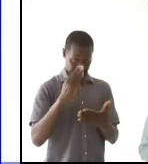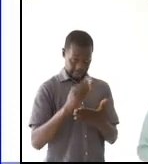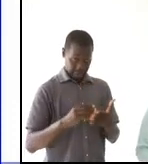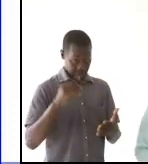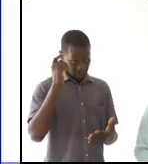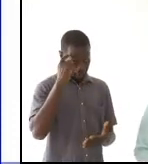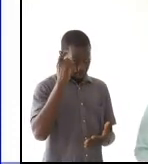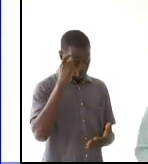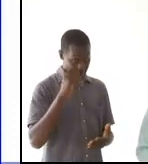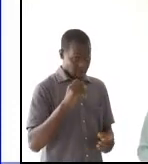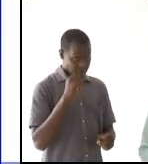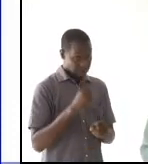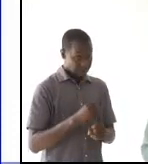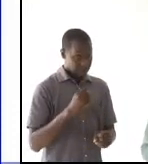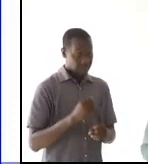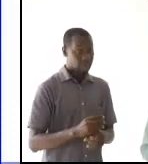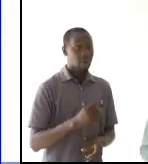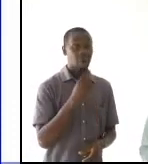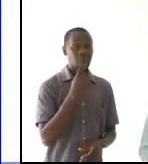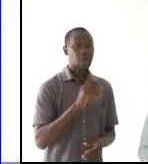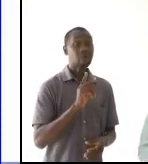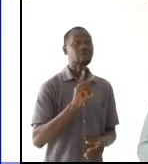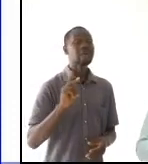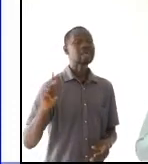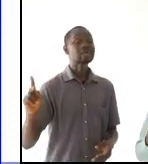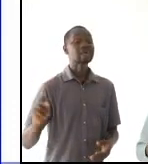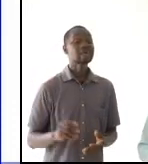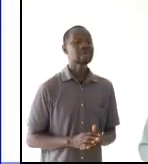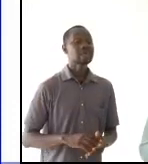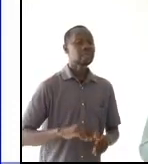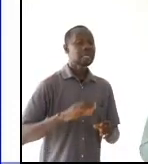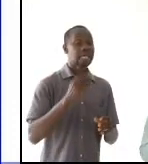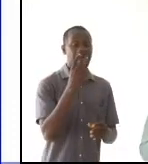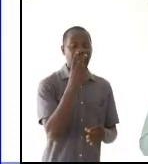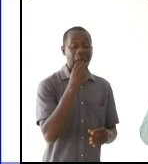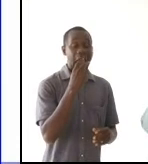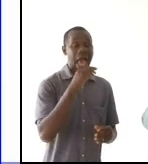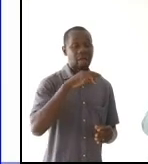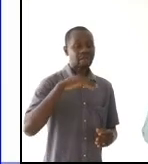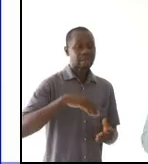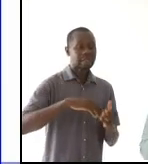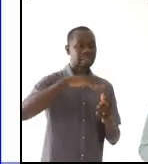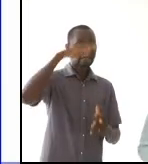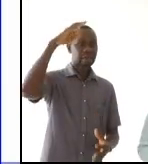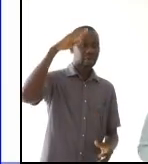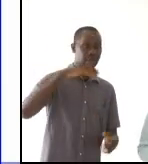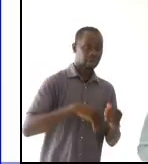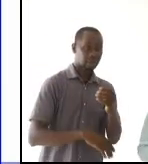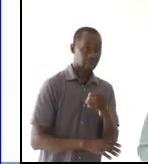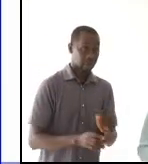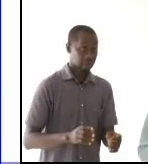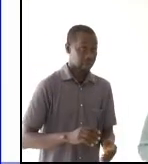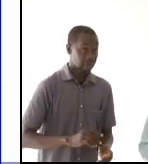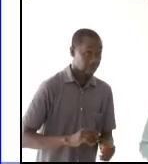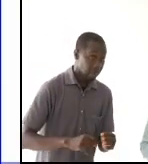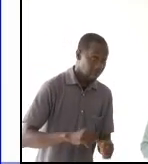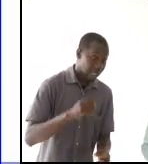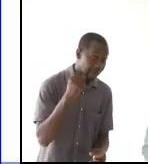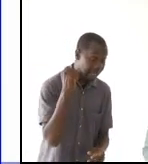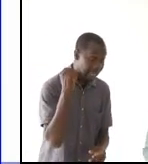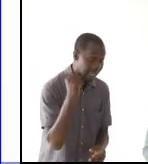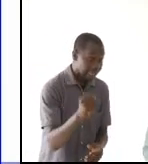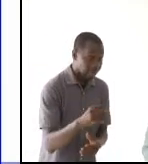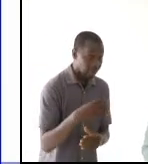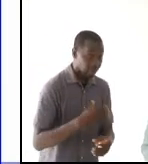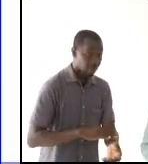to know that it's made up of blood vessels, the hair follicle with hair shaft coming through it. You have erector muscles,